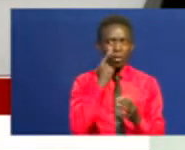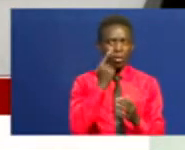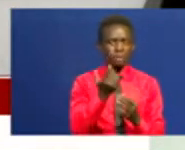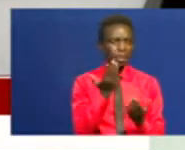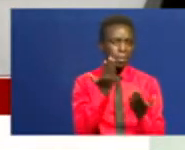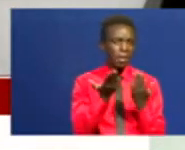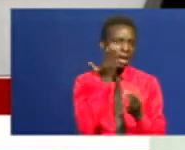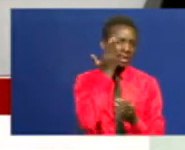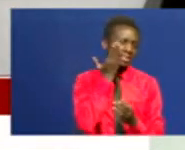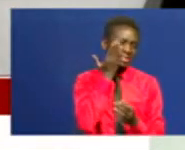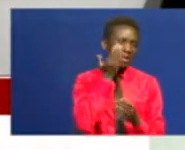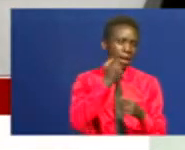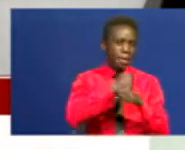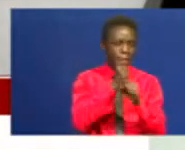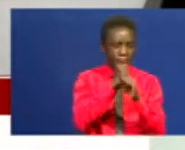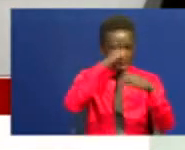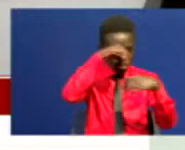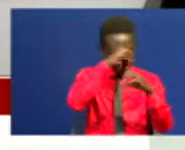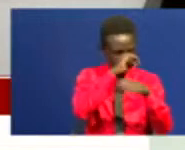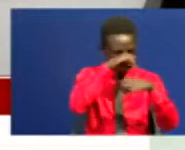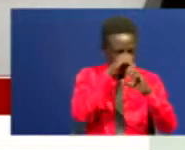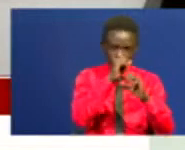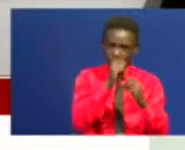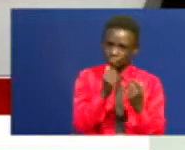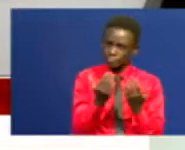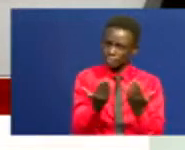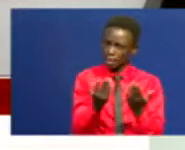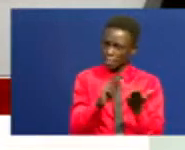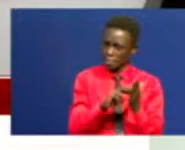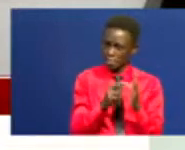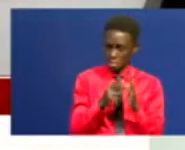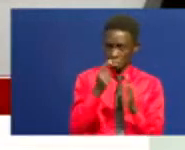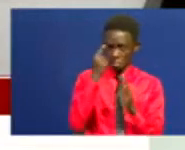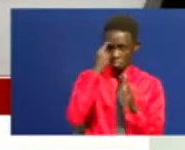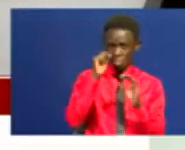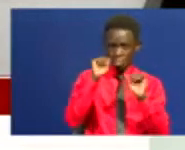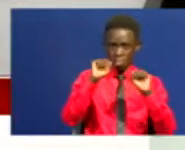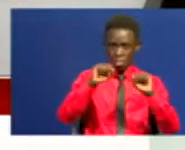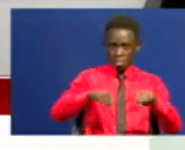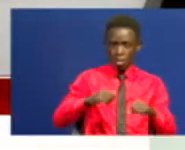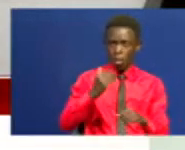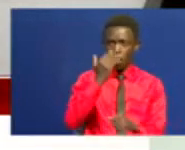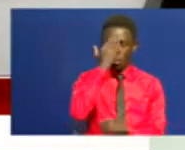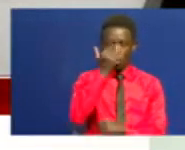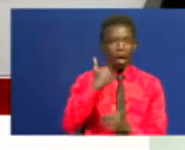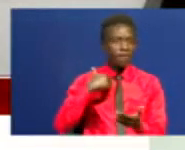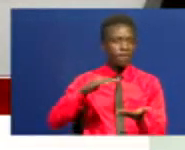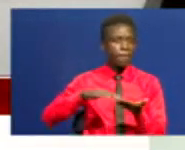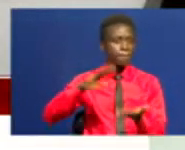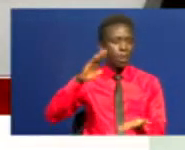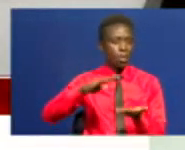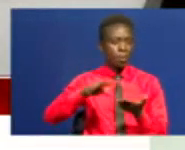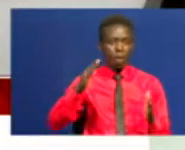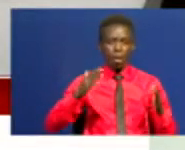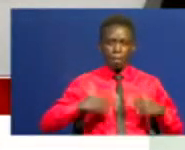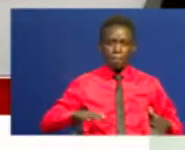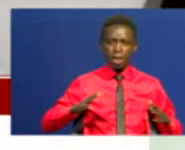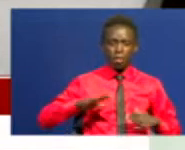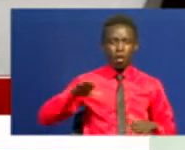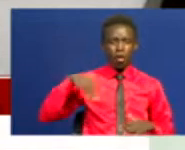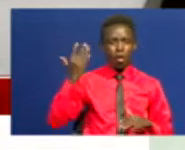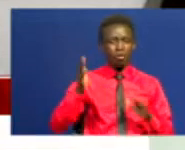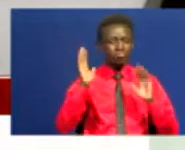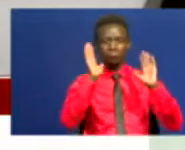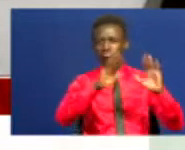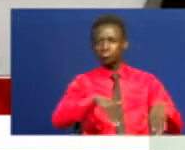plants? Well, this possibility is becoming a reality with each passing day. More and more people are abandoning animal